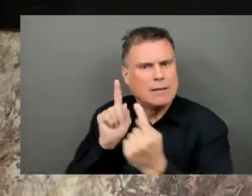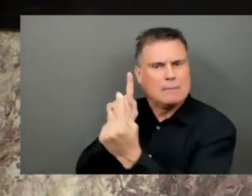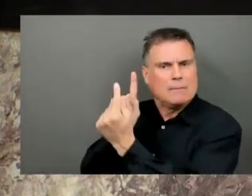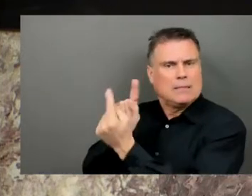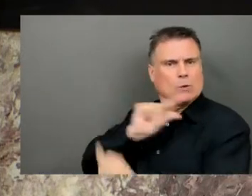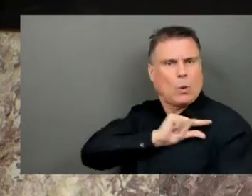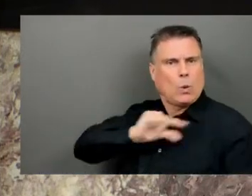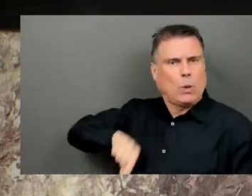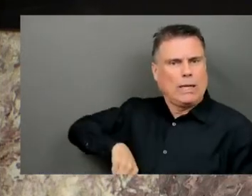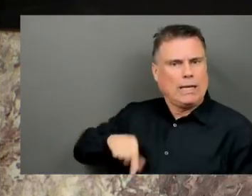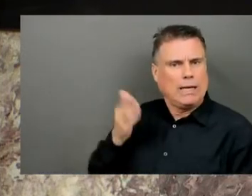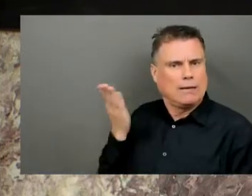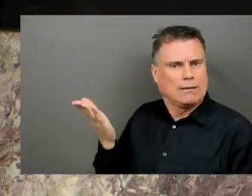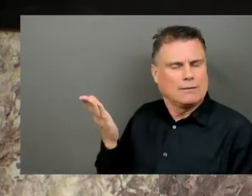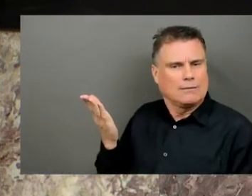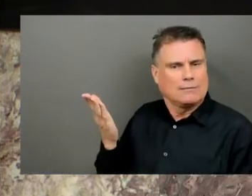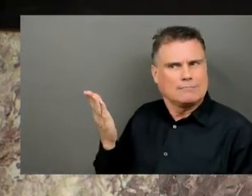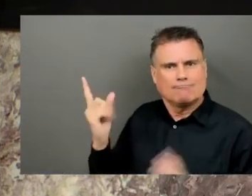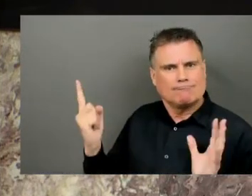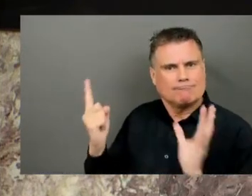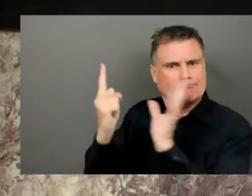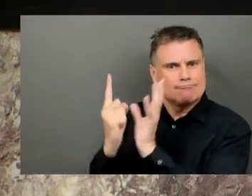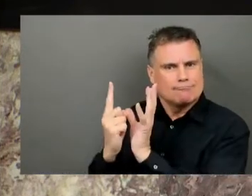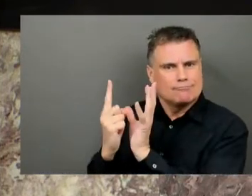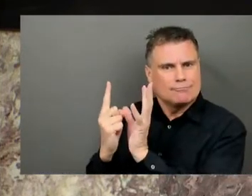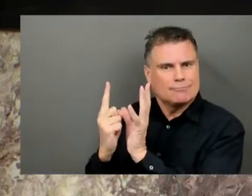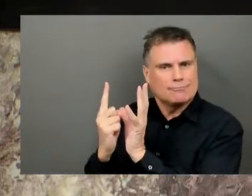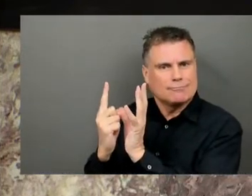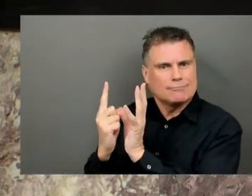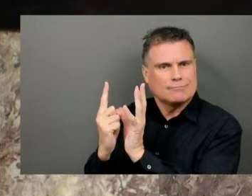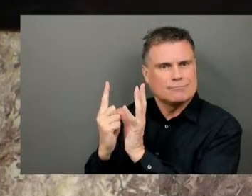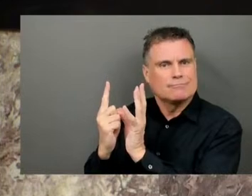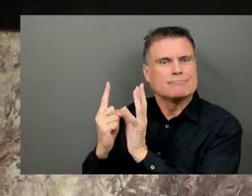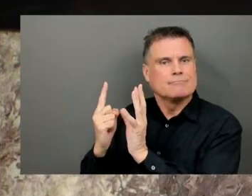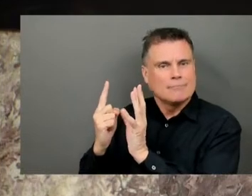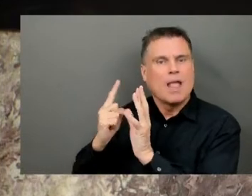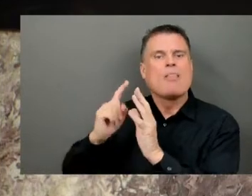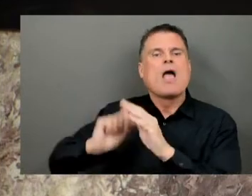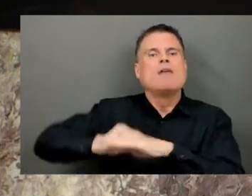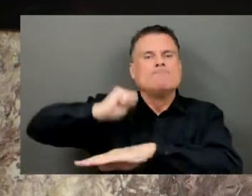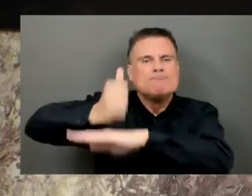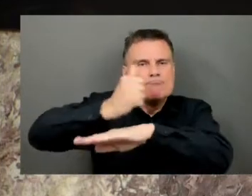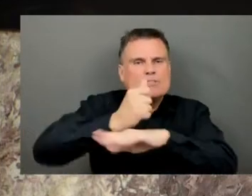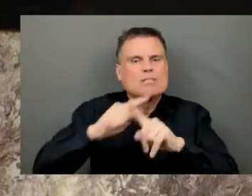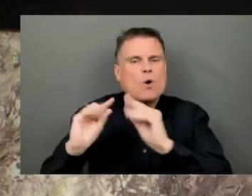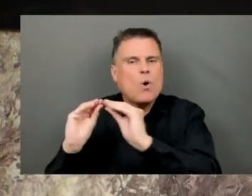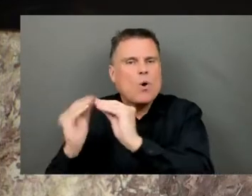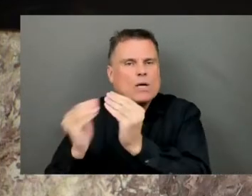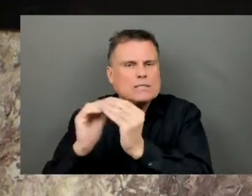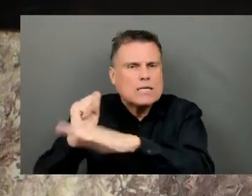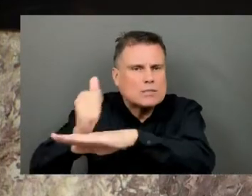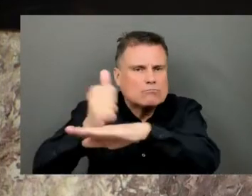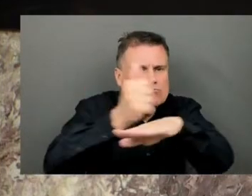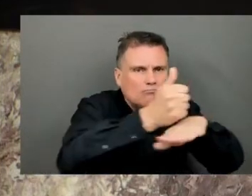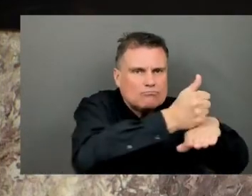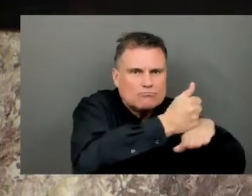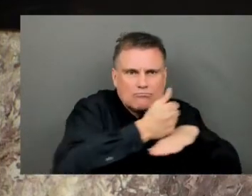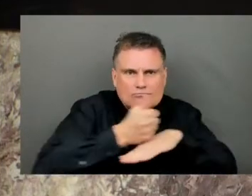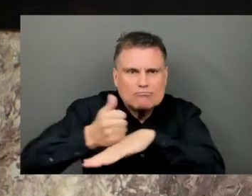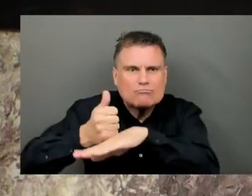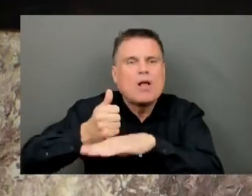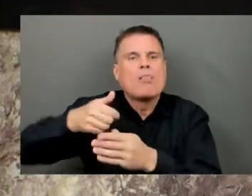then the Khalsa Diwan Society in Vancouver. The next century or so is a story of struggle and incredible achievements in the face